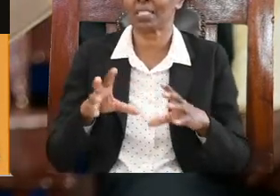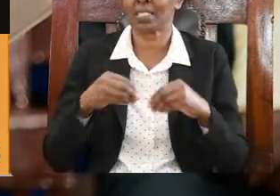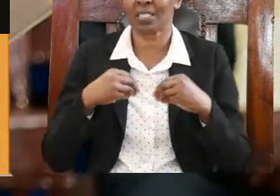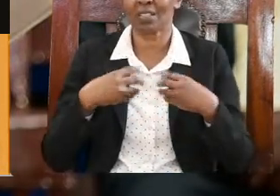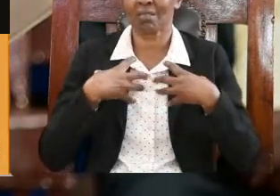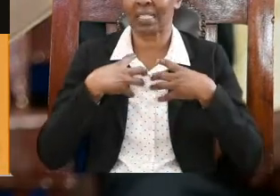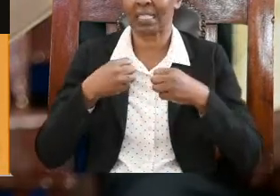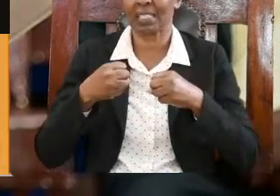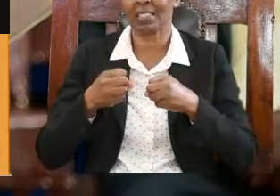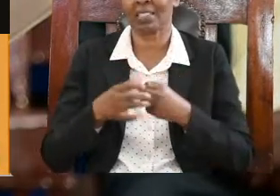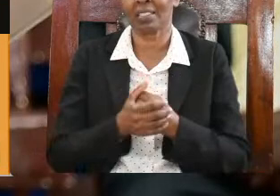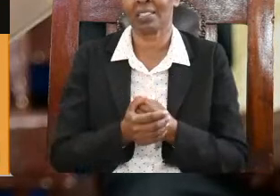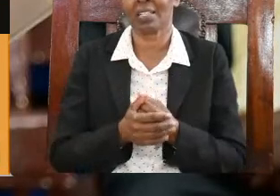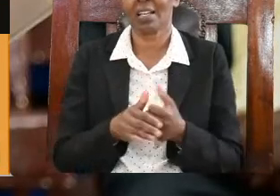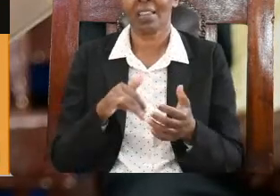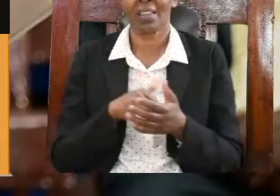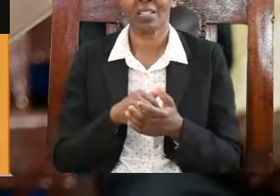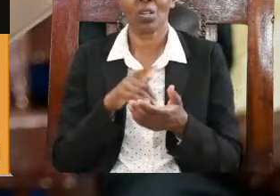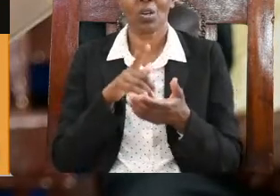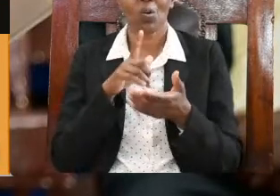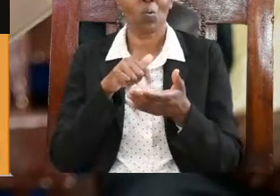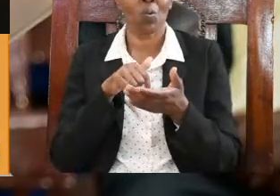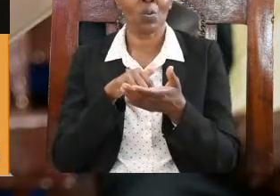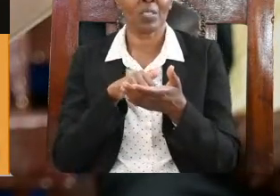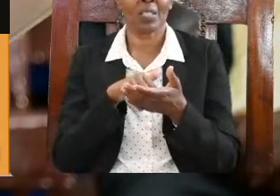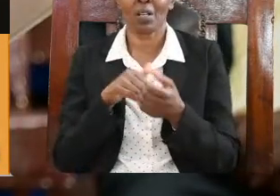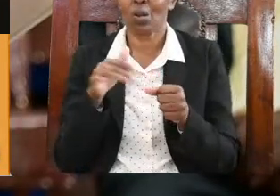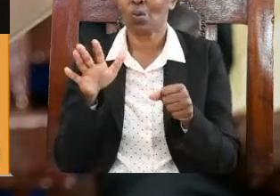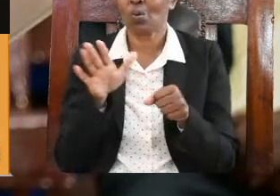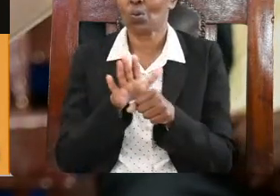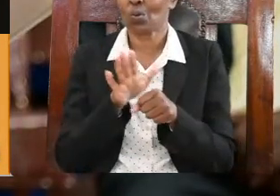You get that? See, those are some of the